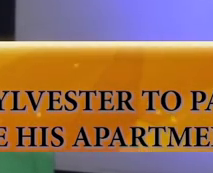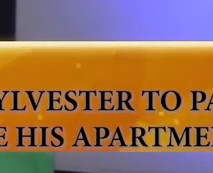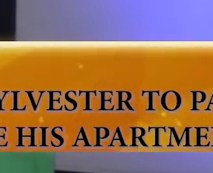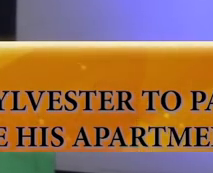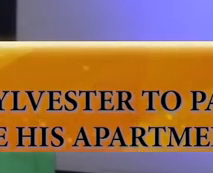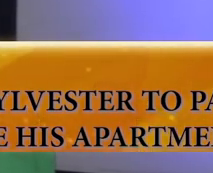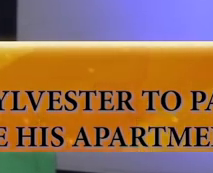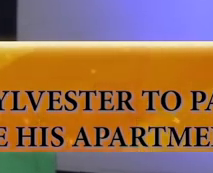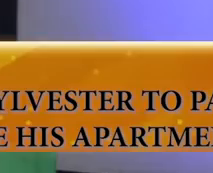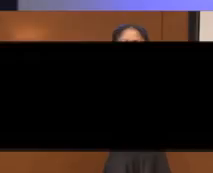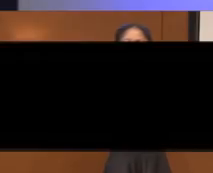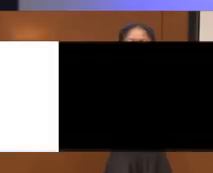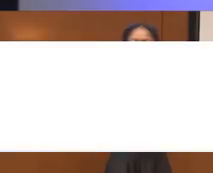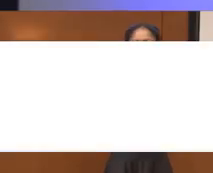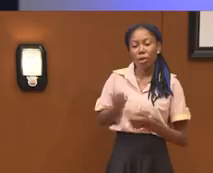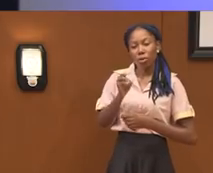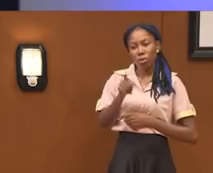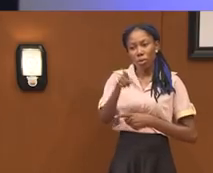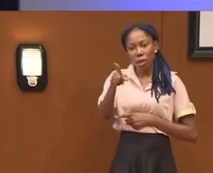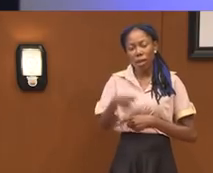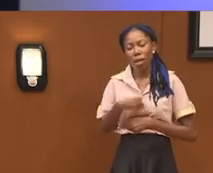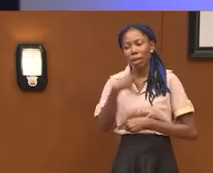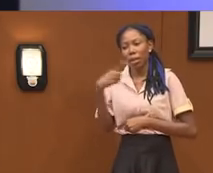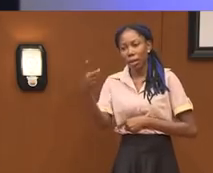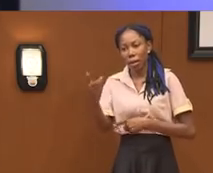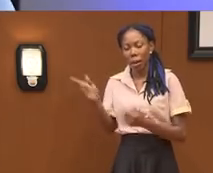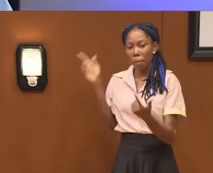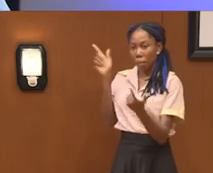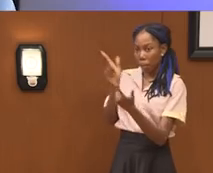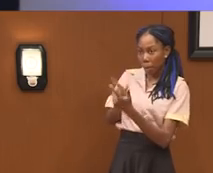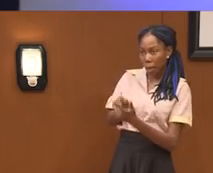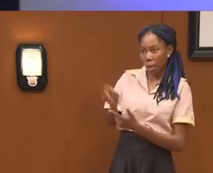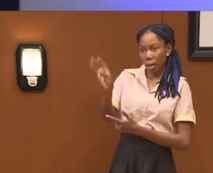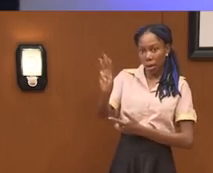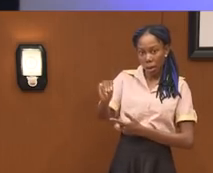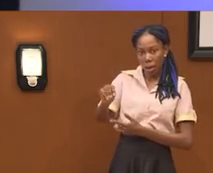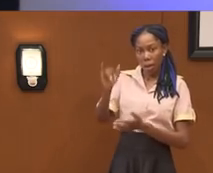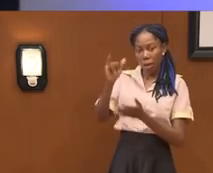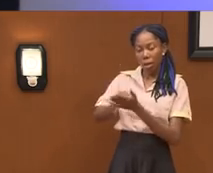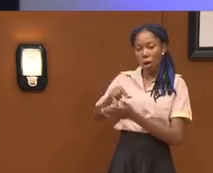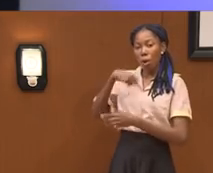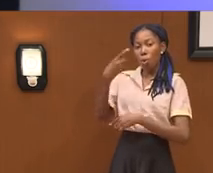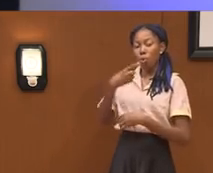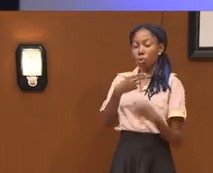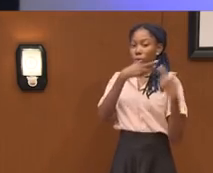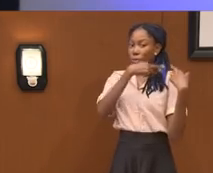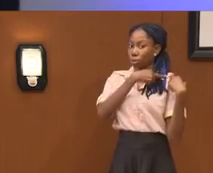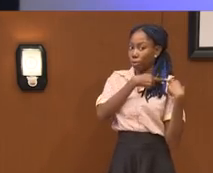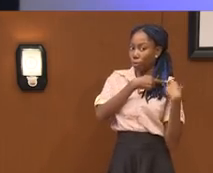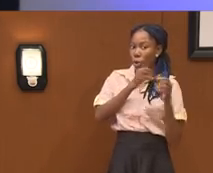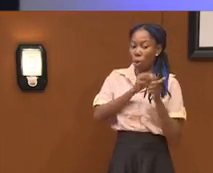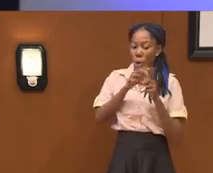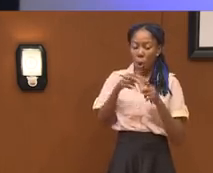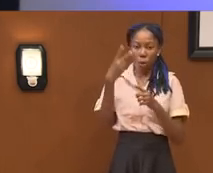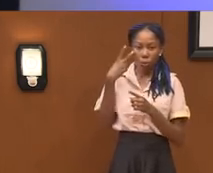that. So I went as far as meeting his the person that witnessed for him on his agreement. We had